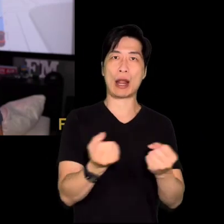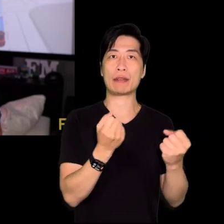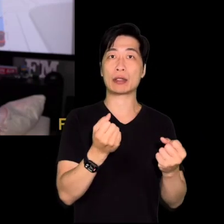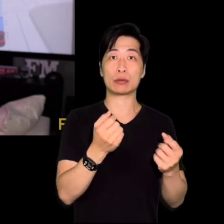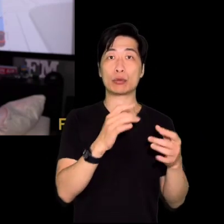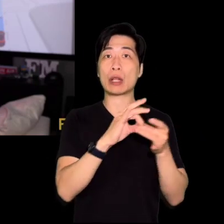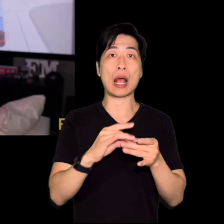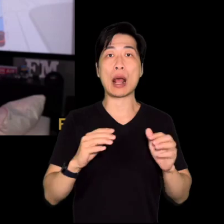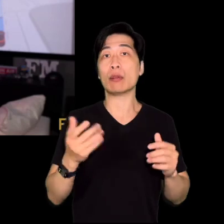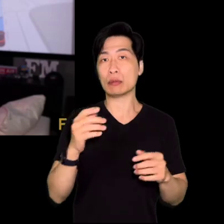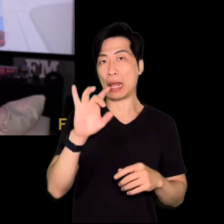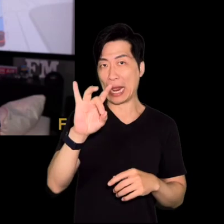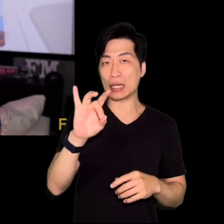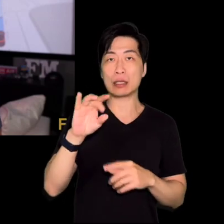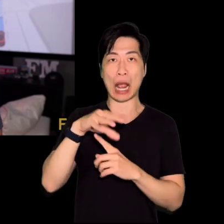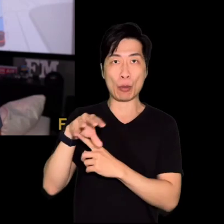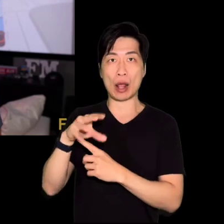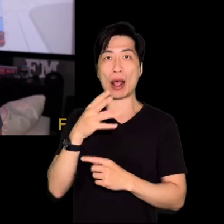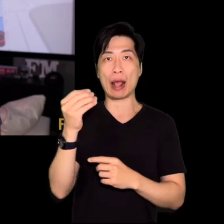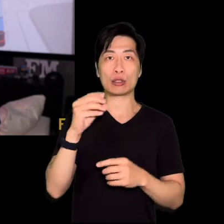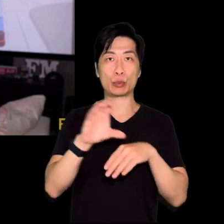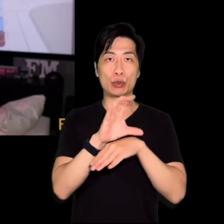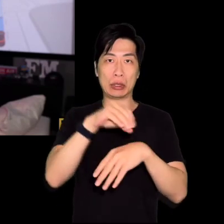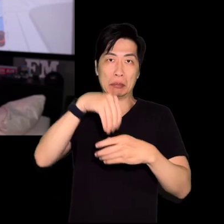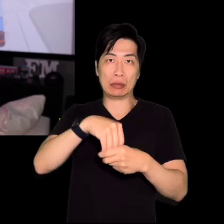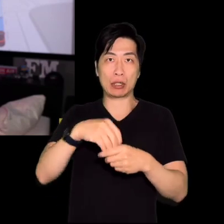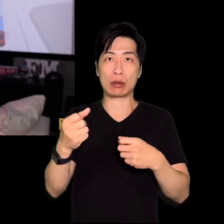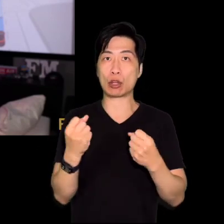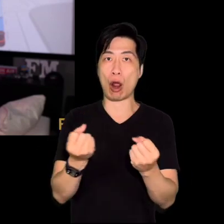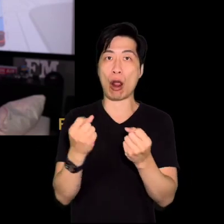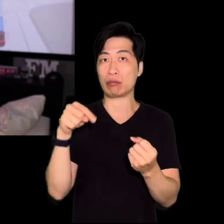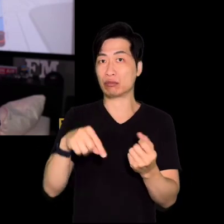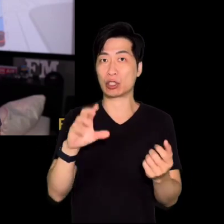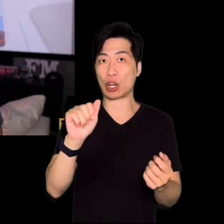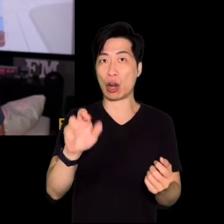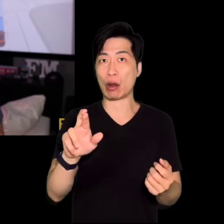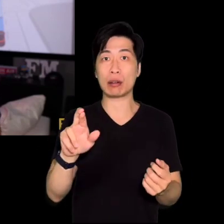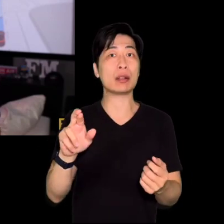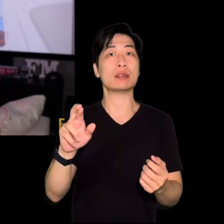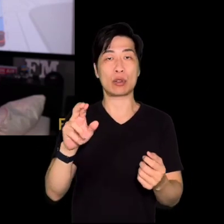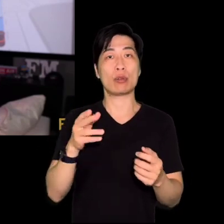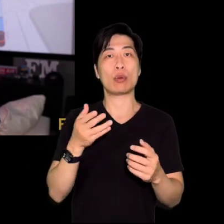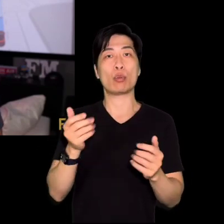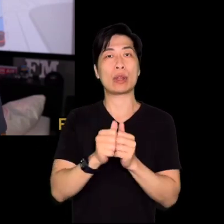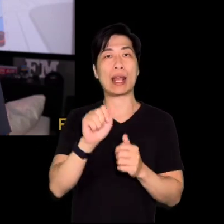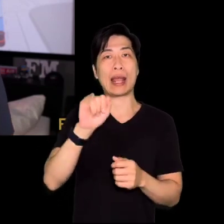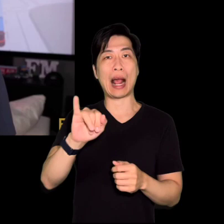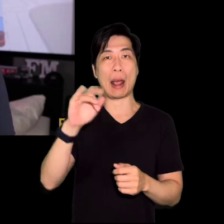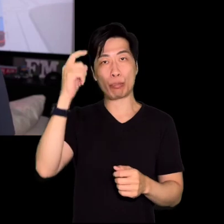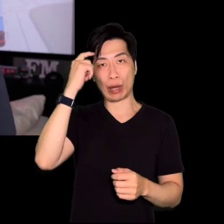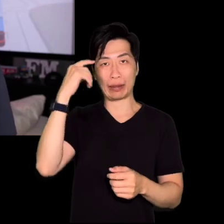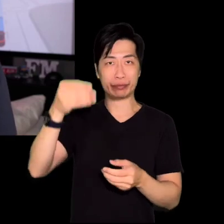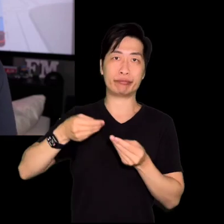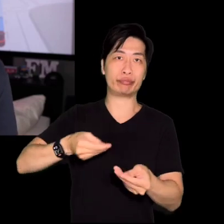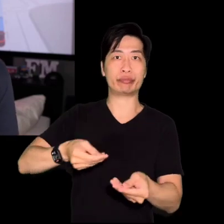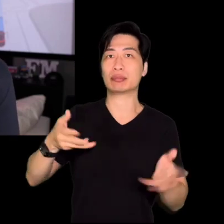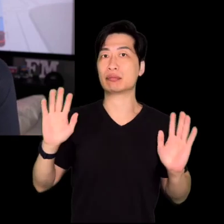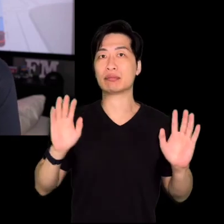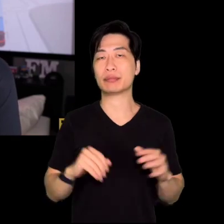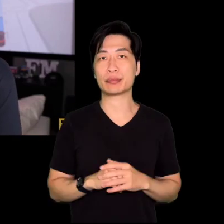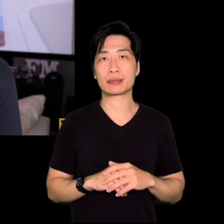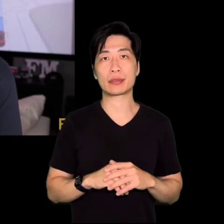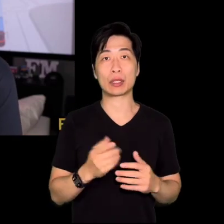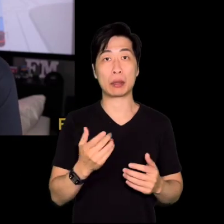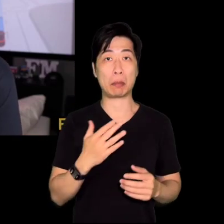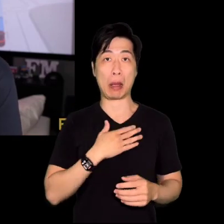around 8 cameras and a computer in the car that is fed by an AI brain. Now, from my standpoint, the